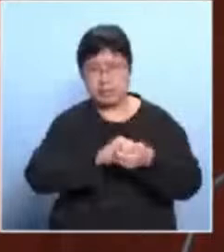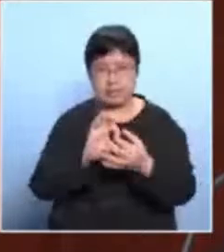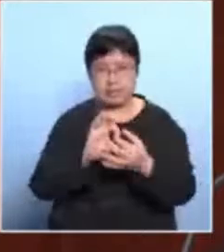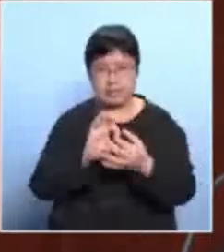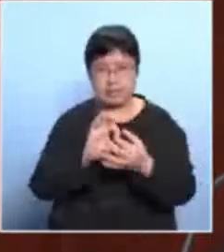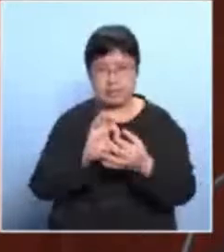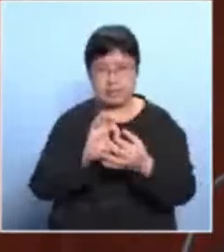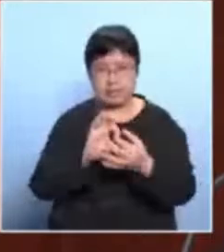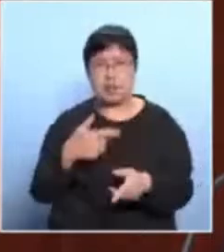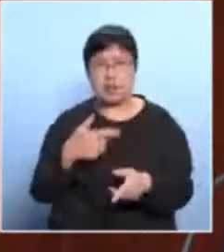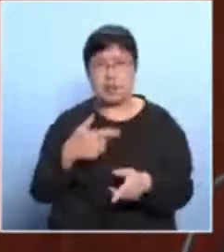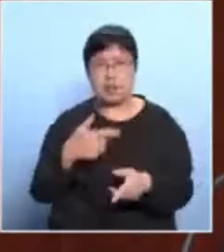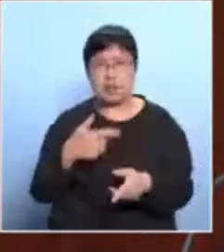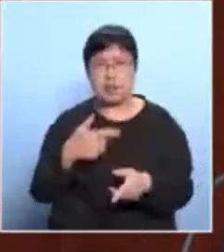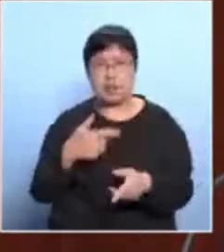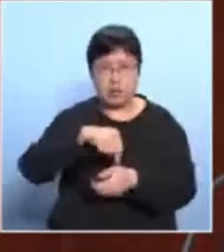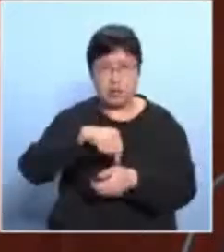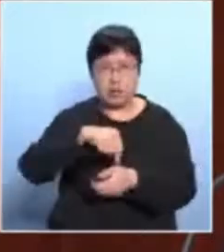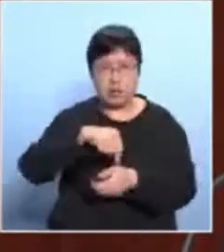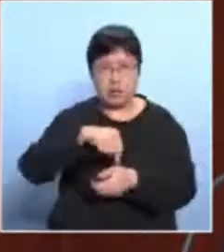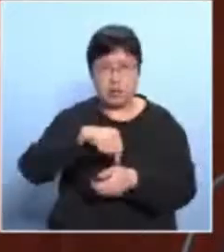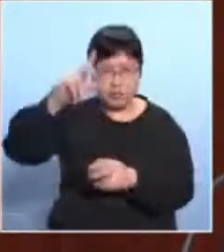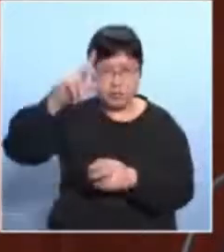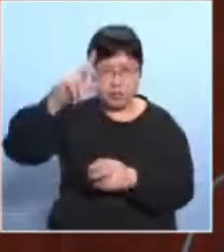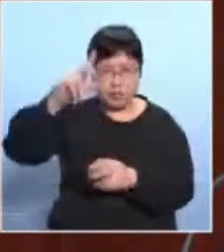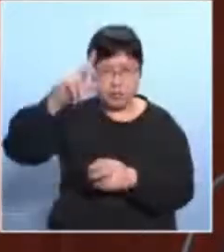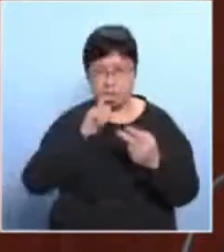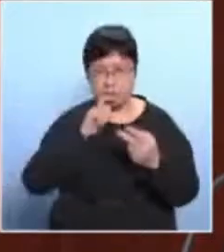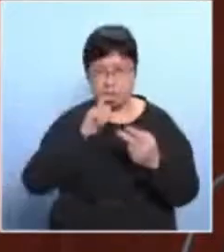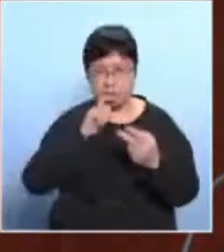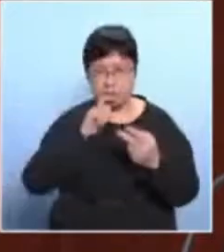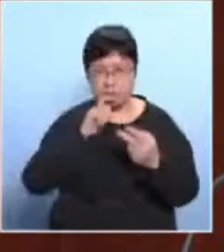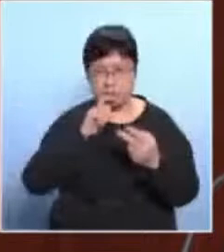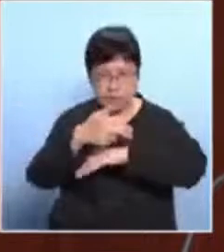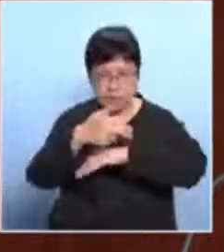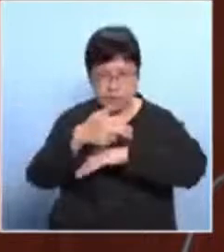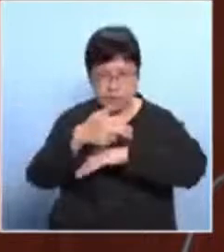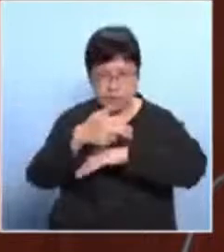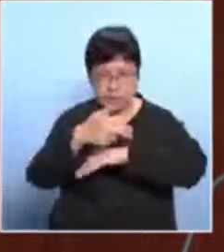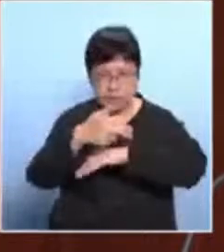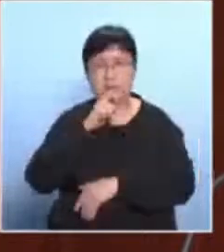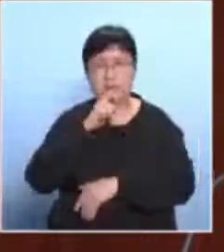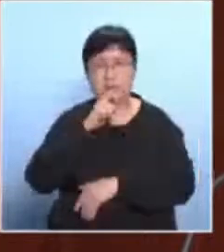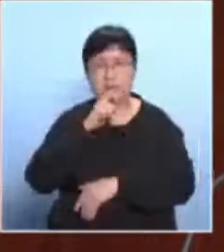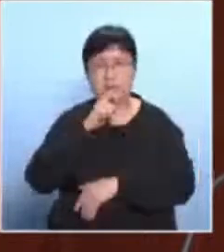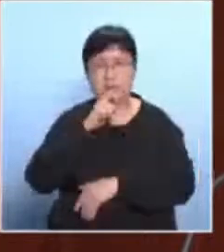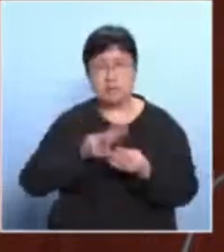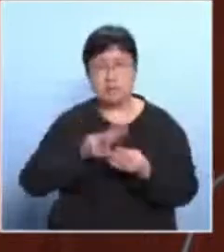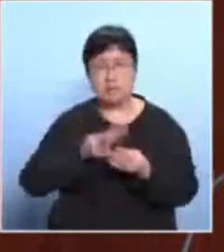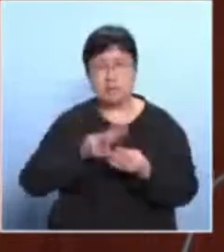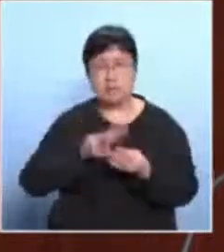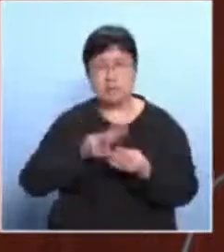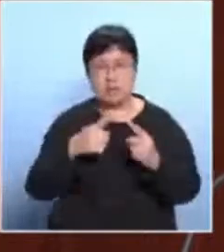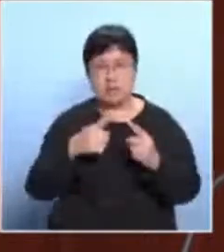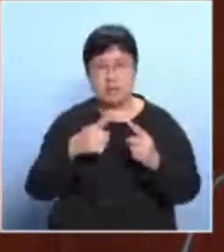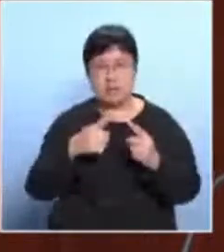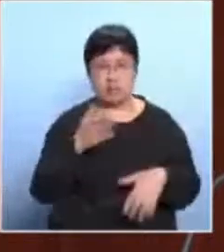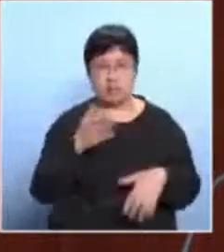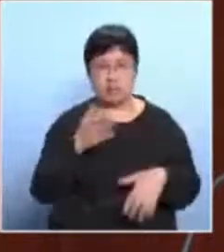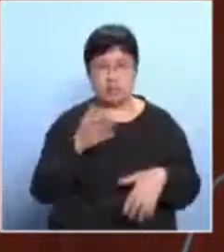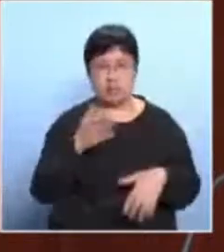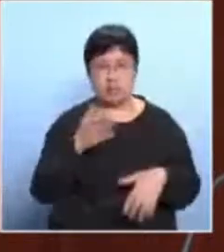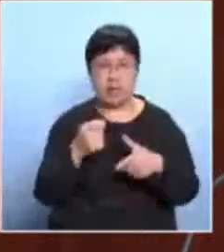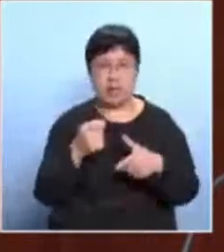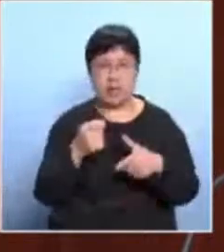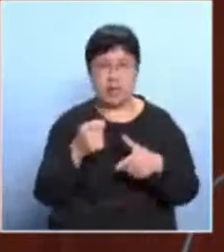for the future development of the Hetao Cooperation Zone in a forward-looking manner. Out of the about 600 hectares of